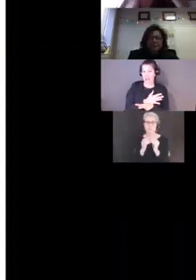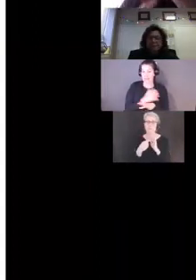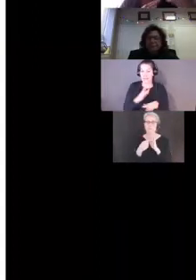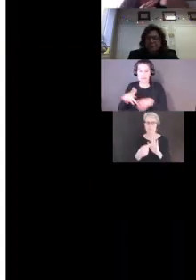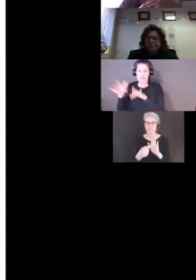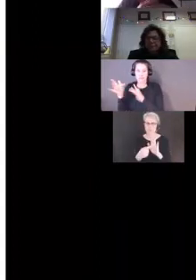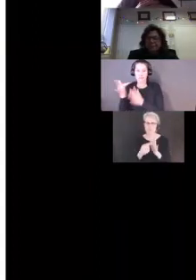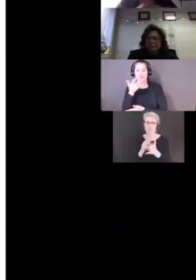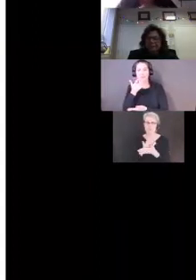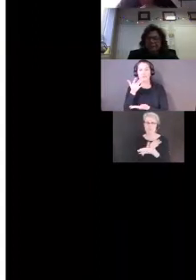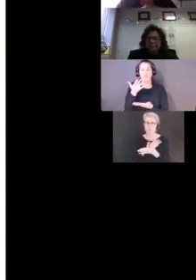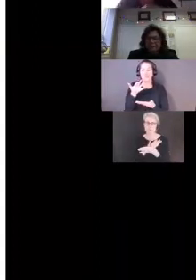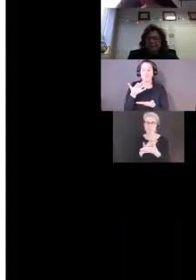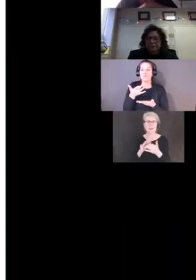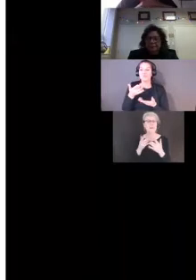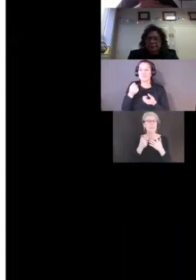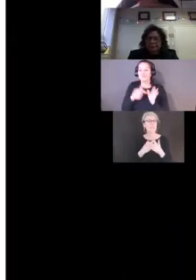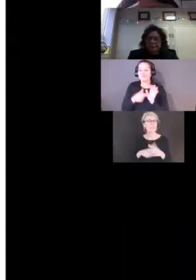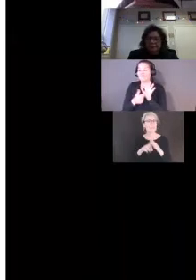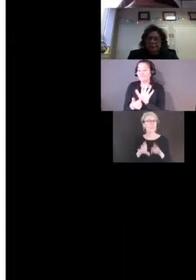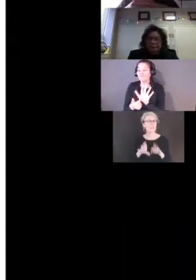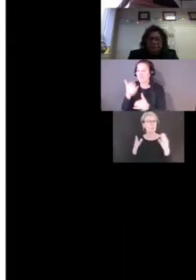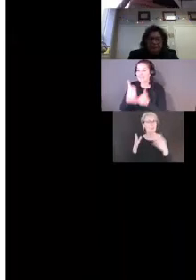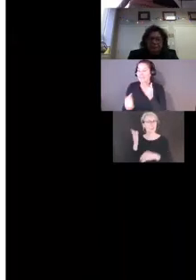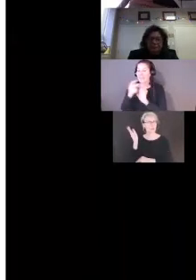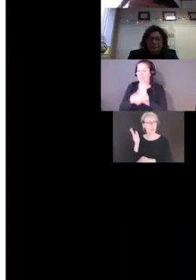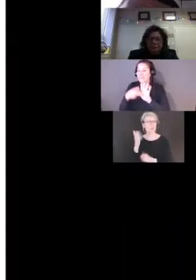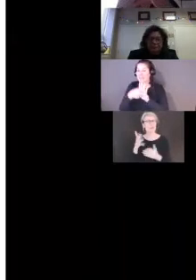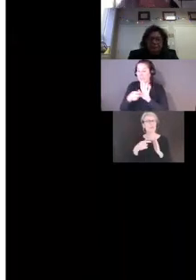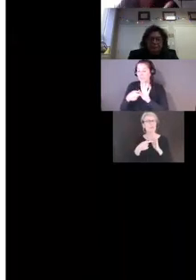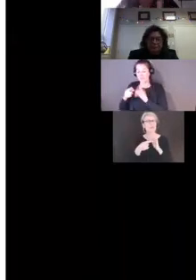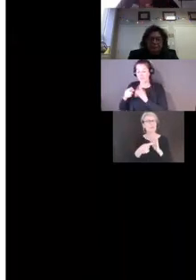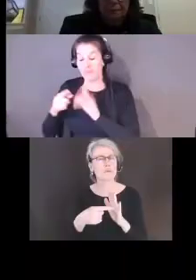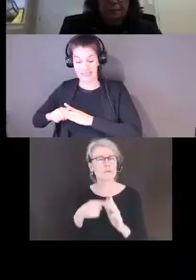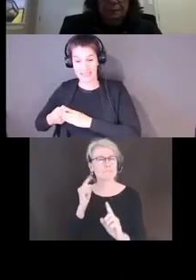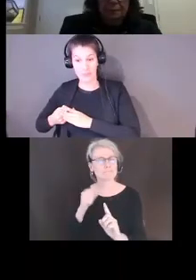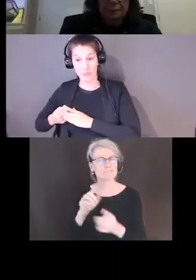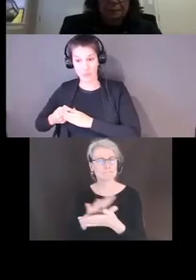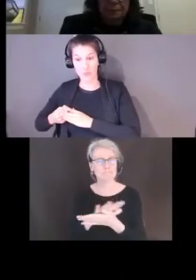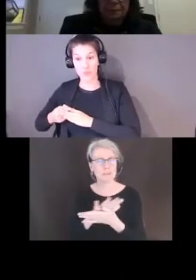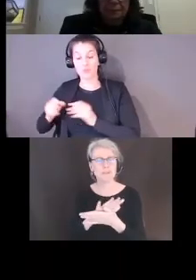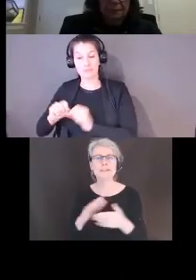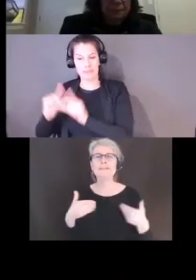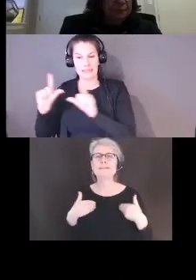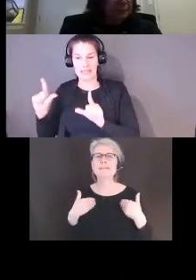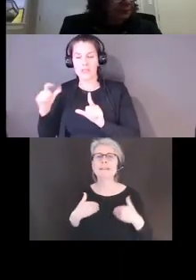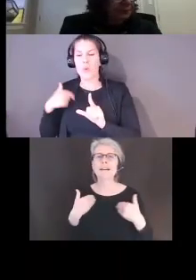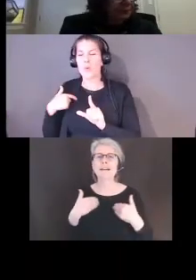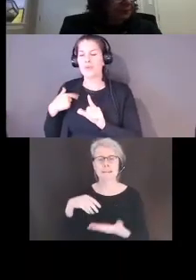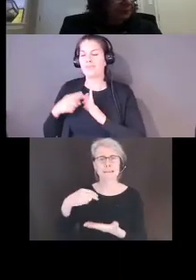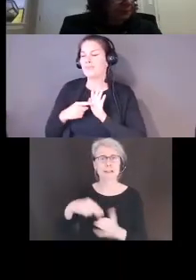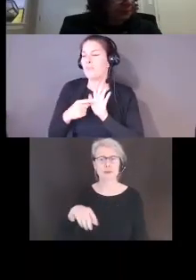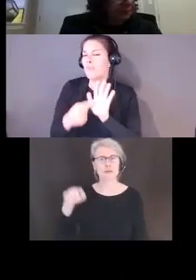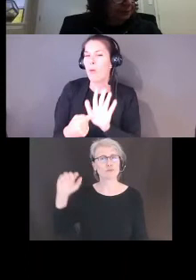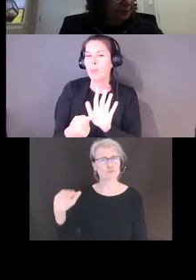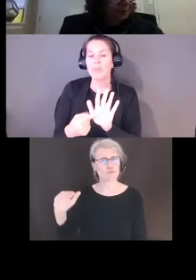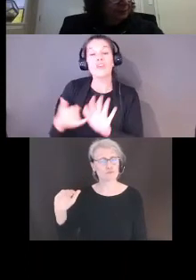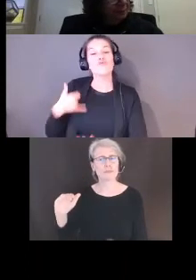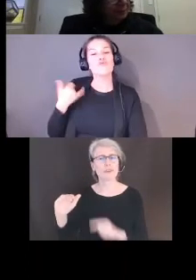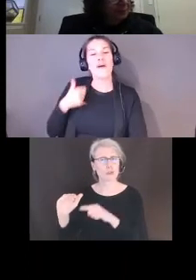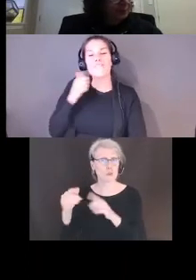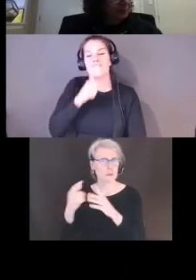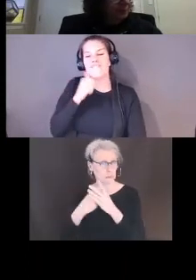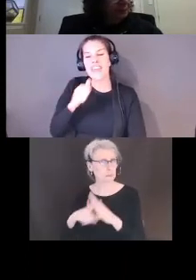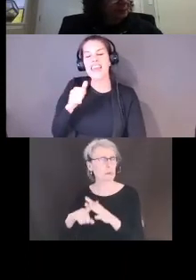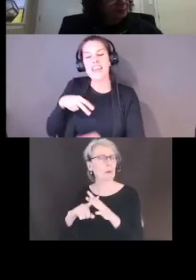So at the beginning of the presentation, I had shared a video of that young dancer who sort of started this whole venture for us within